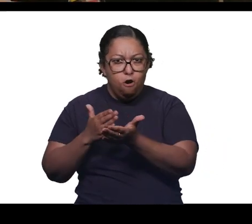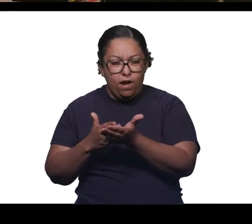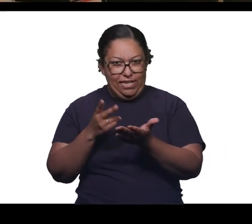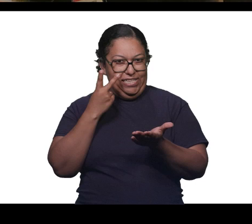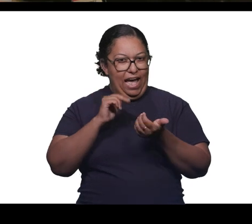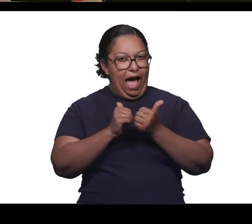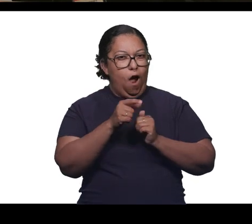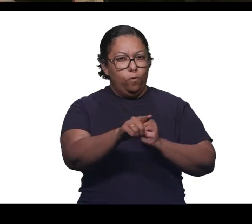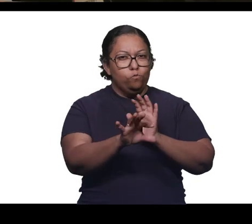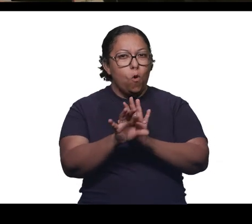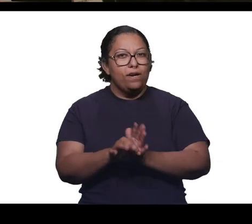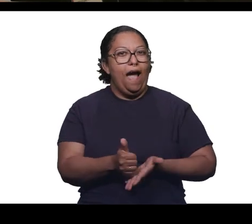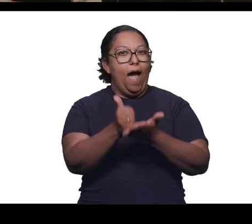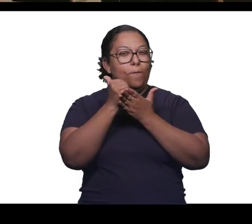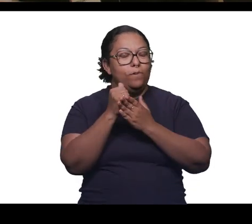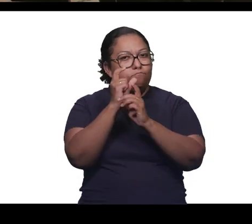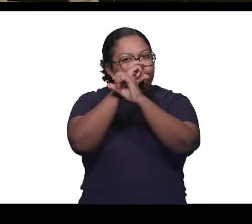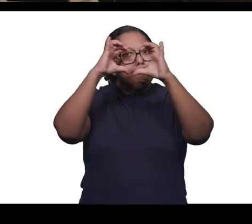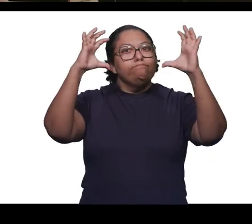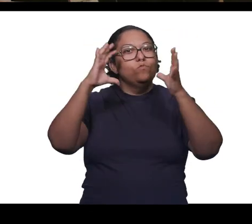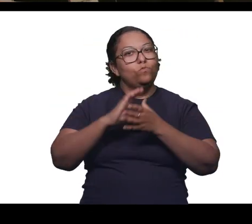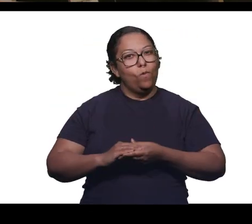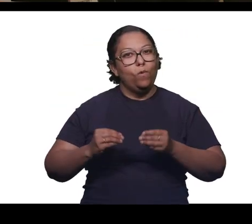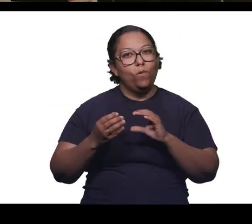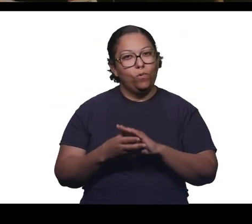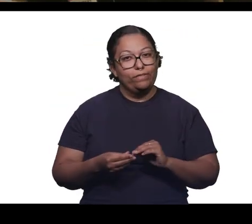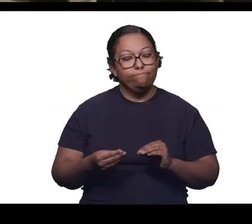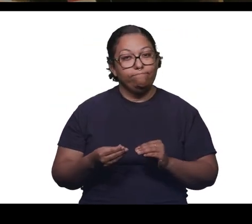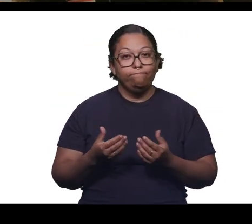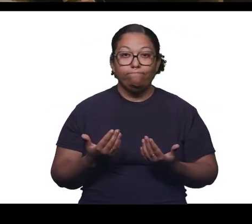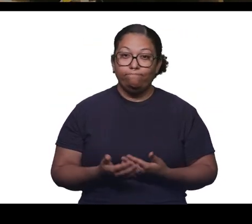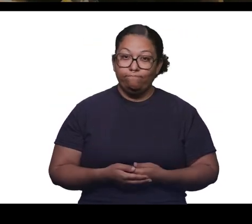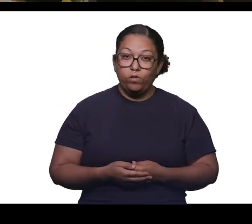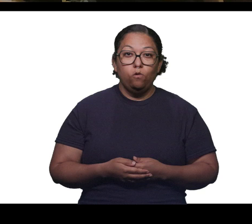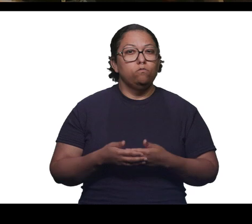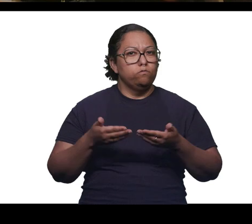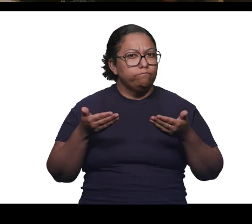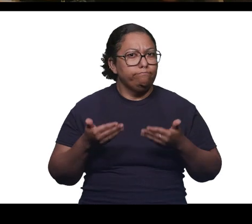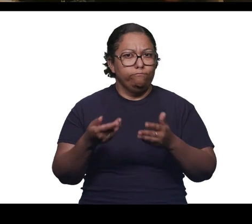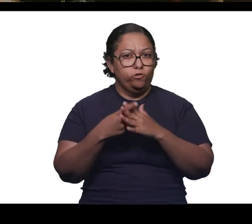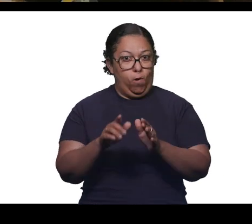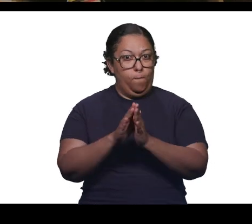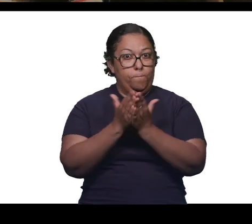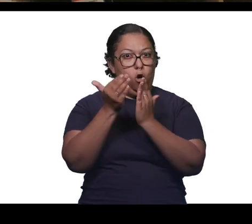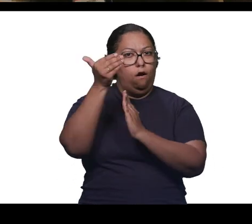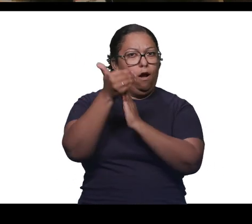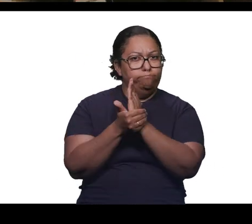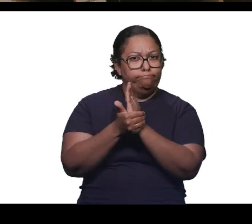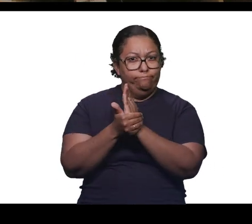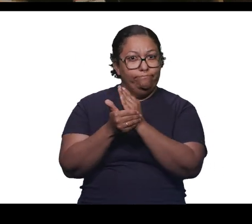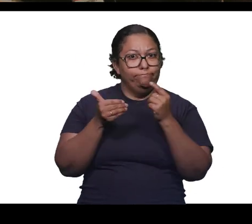story. So just to get started, book jackets. This is the book jacket for Grandfather's Journey by Alan